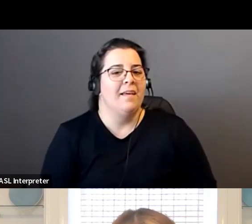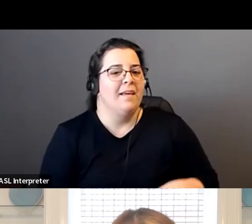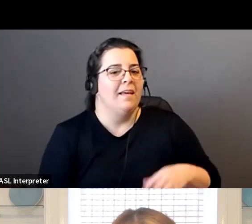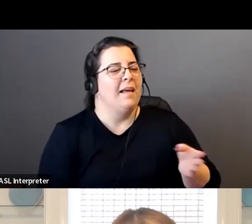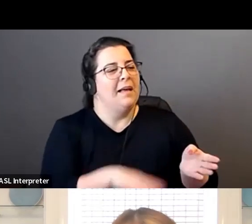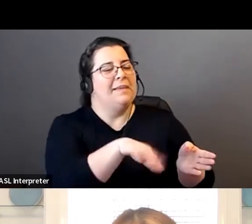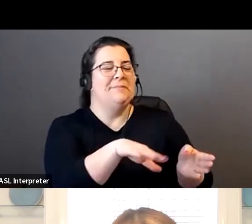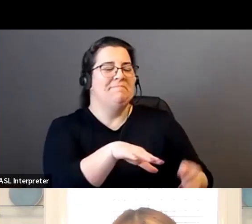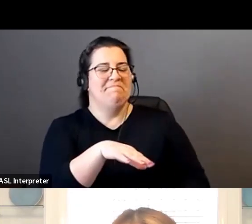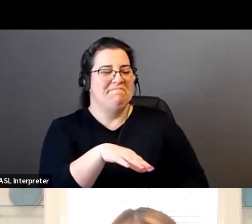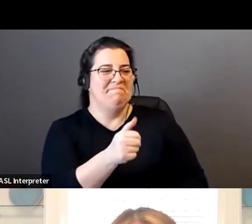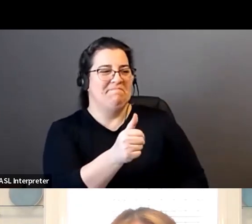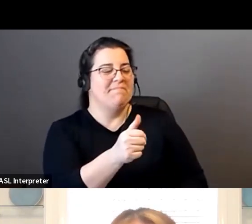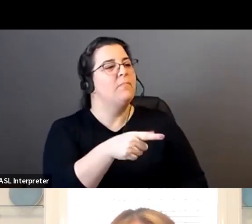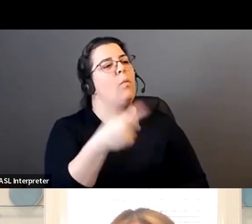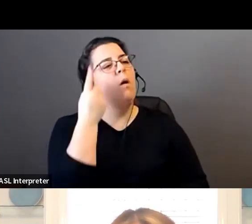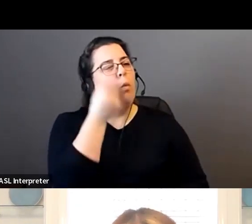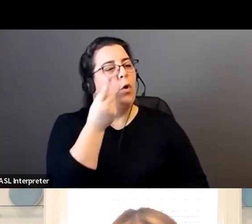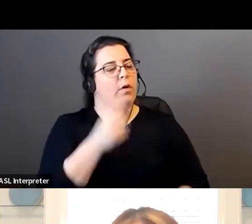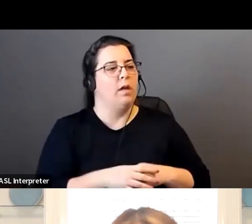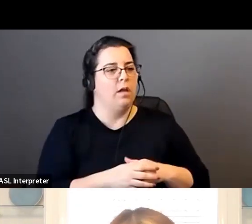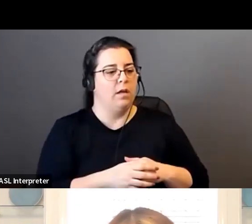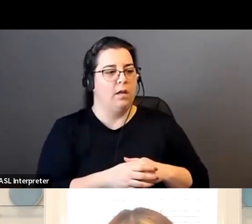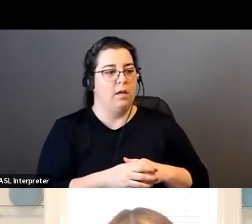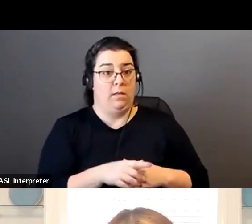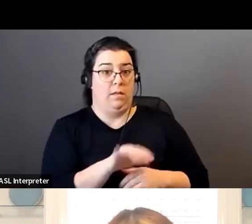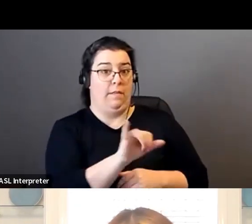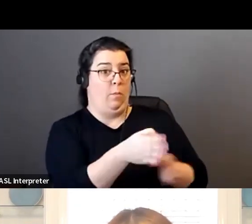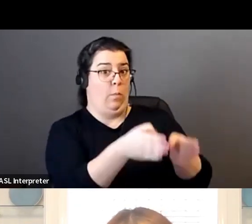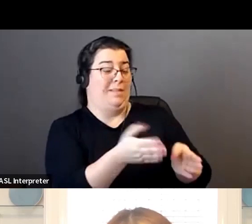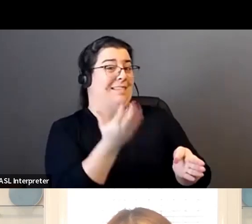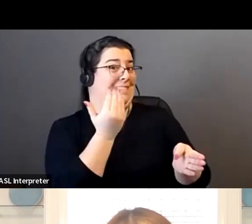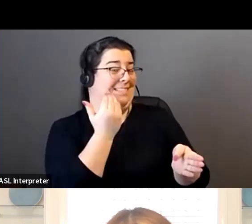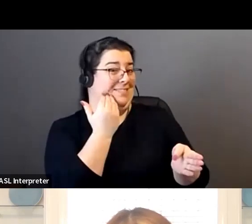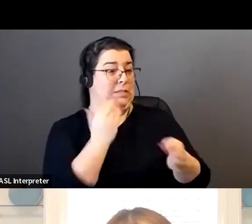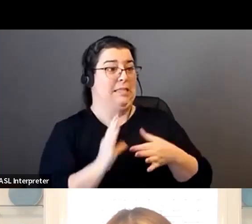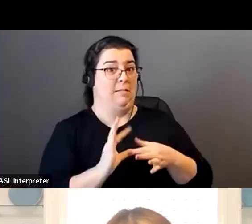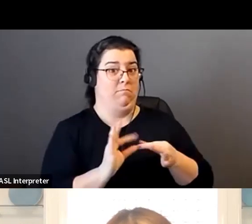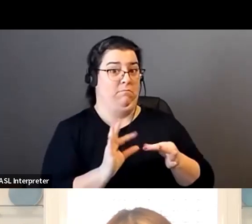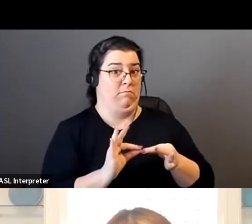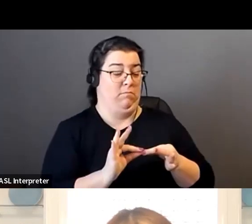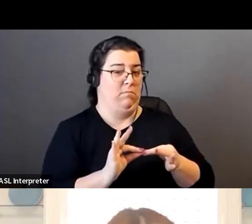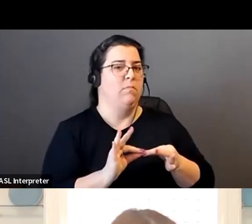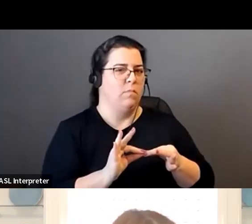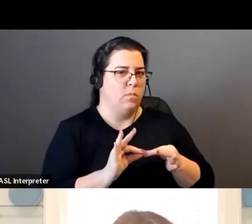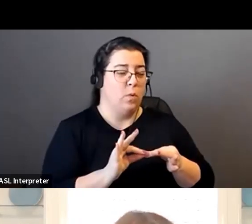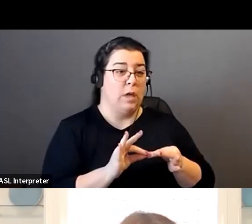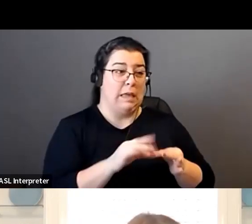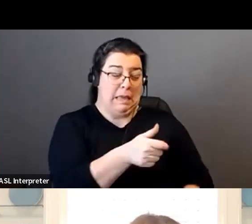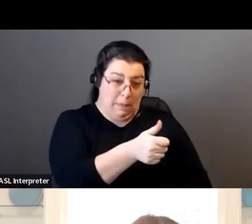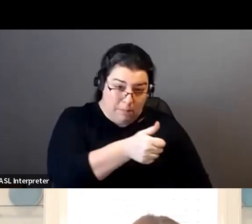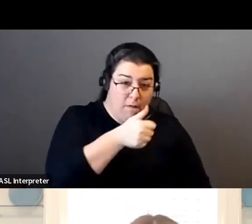the gentleman who gave the testimonial to invite him to do that through? Now, great question. They can